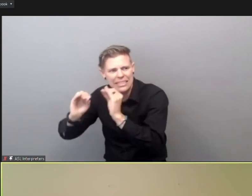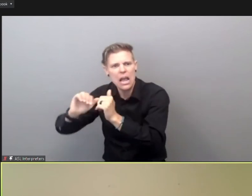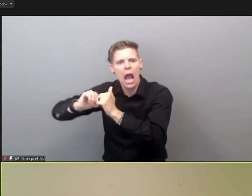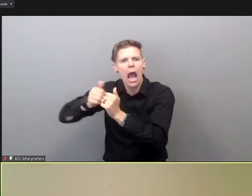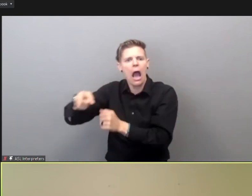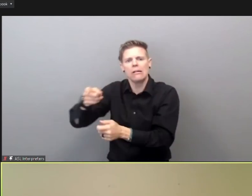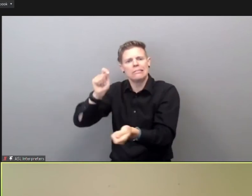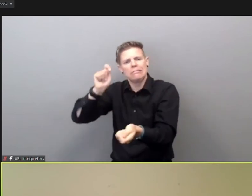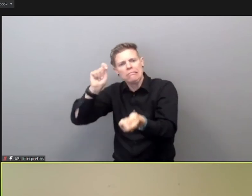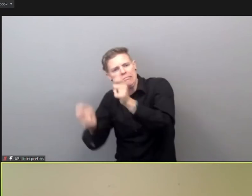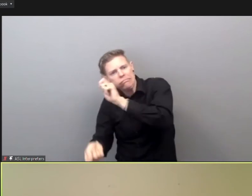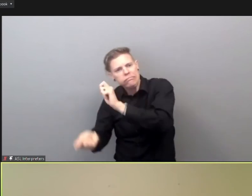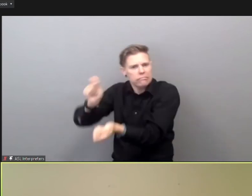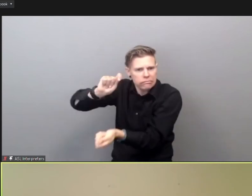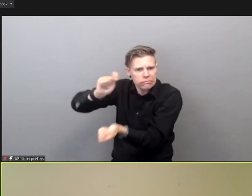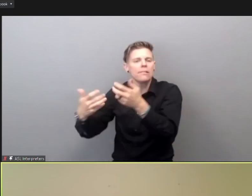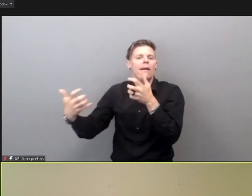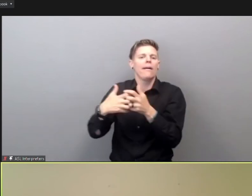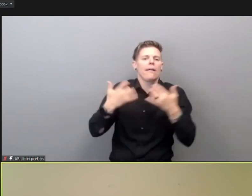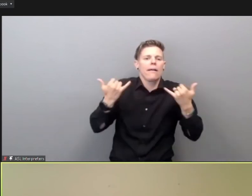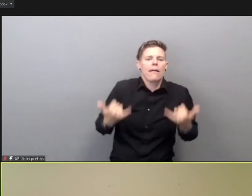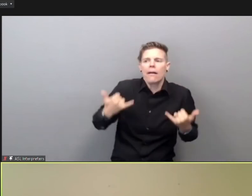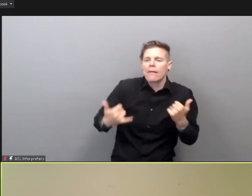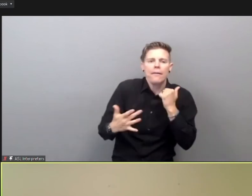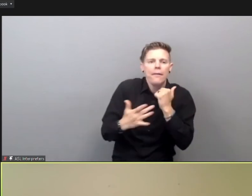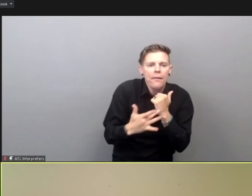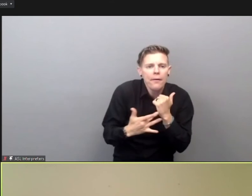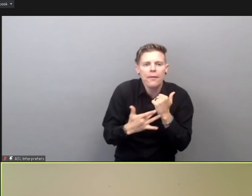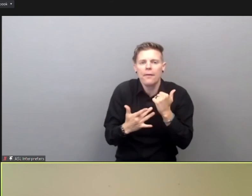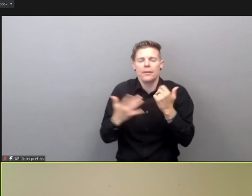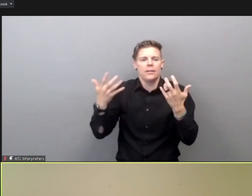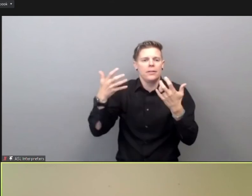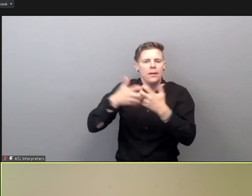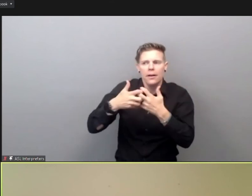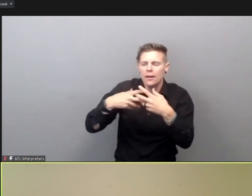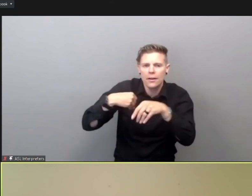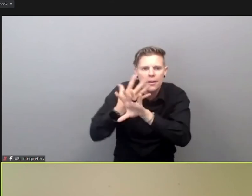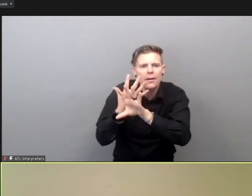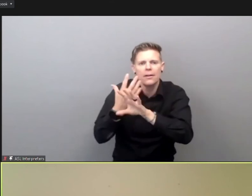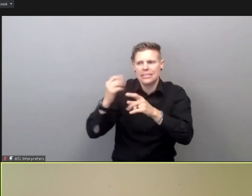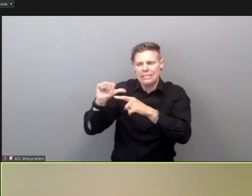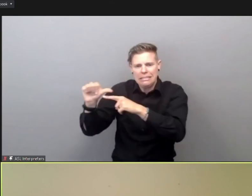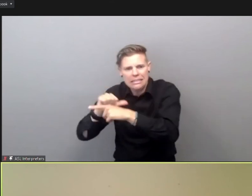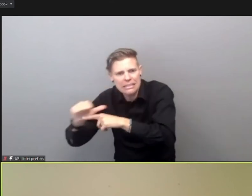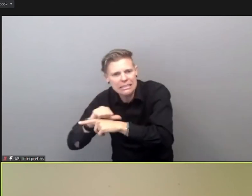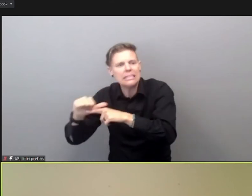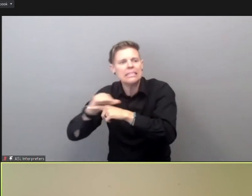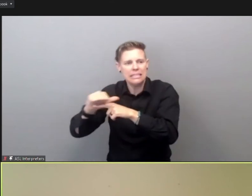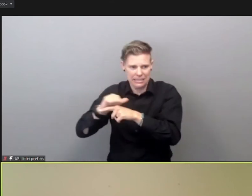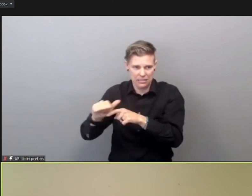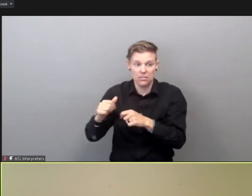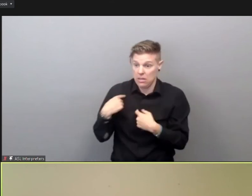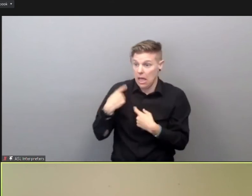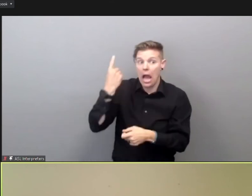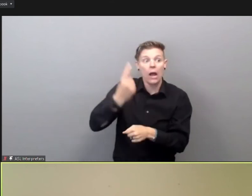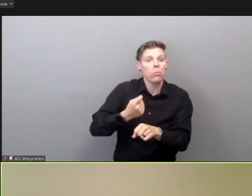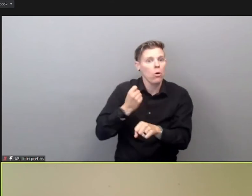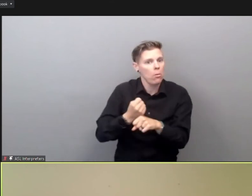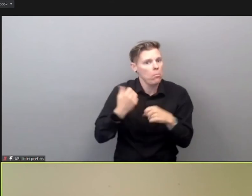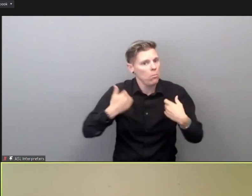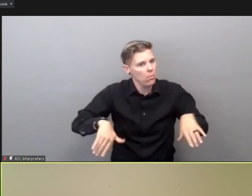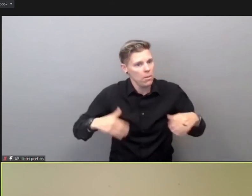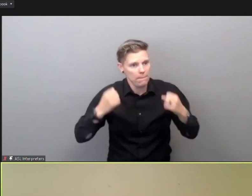and how they're going to be provided with work opportunities. There was a lot of automation that took place that's going to reduce the need for certain workers in